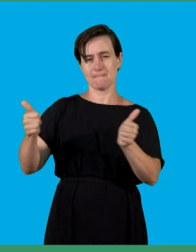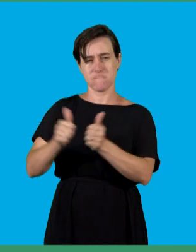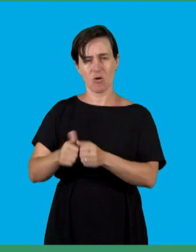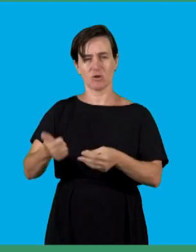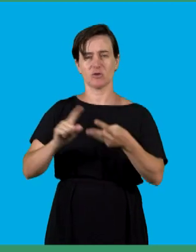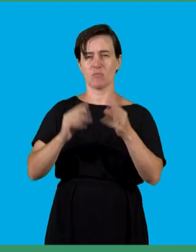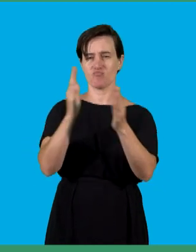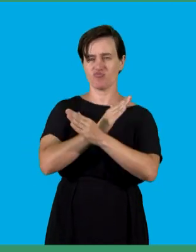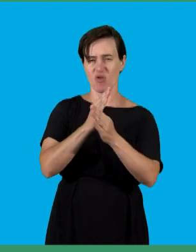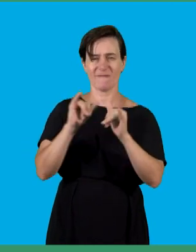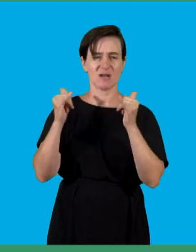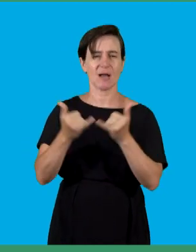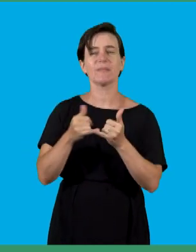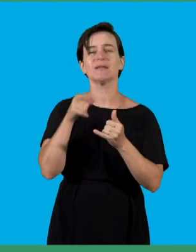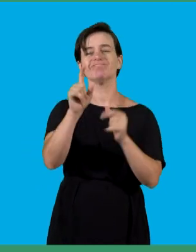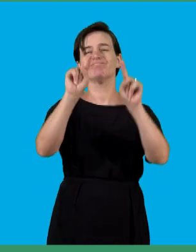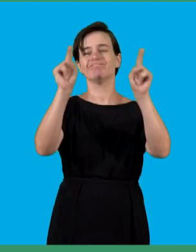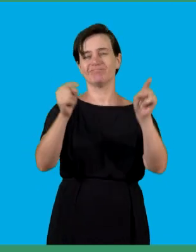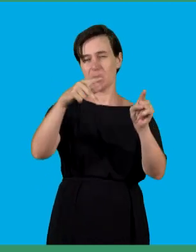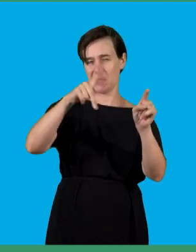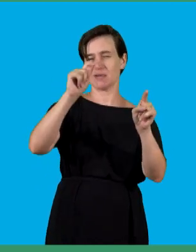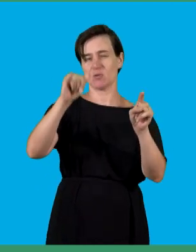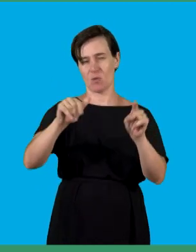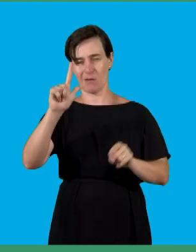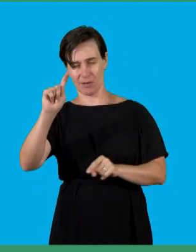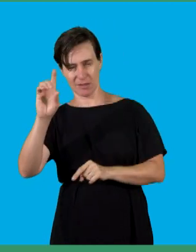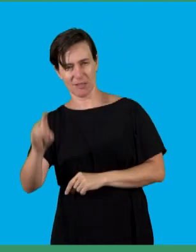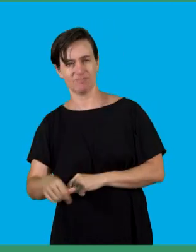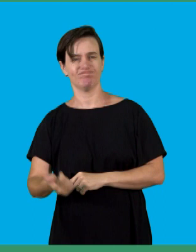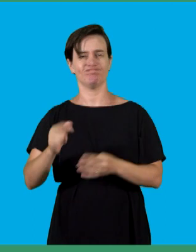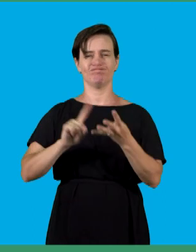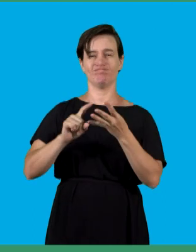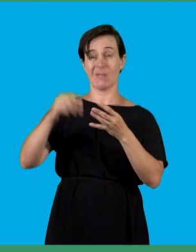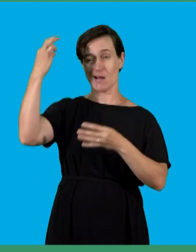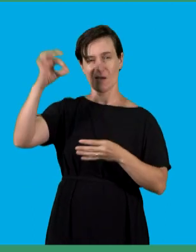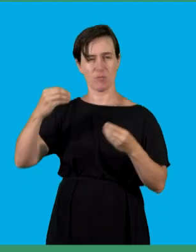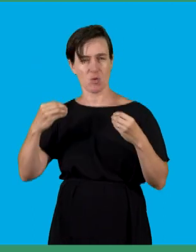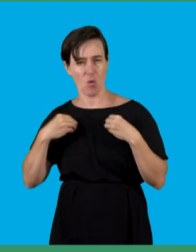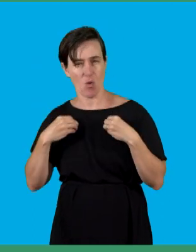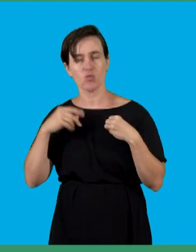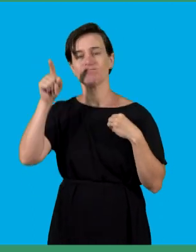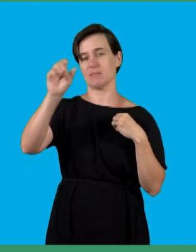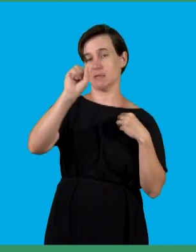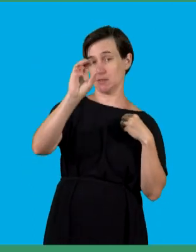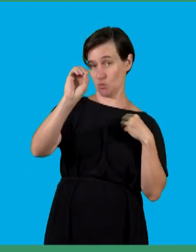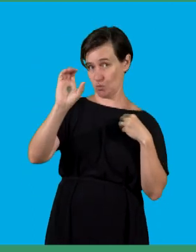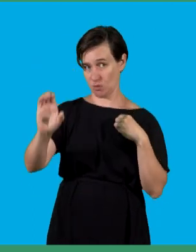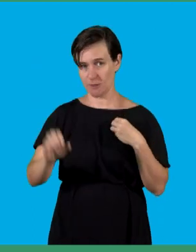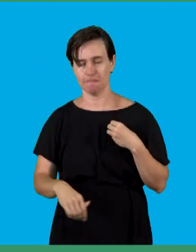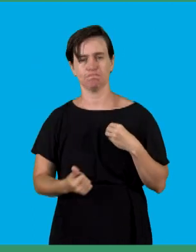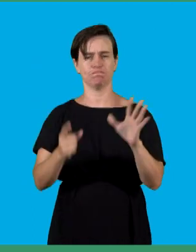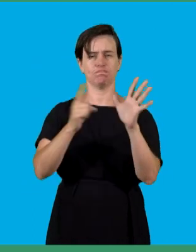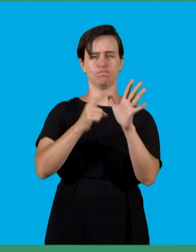partnership, we have a private company, which ends with Pty Ltd. We have state-owned company, which ends with